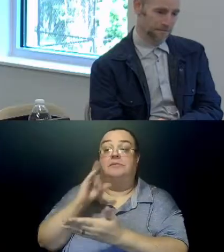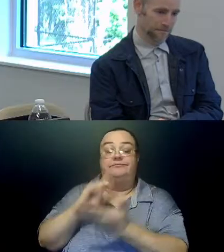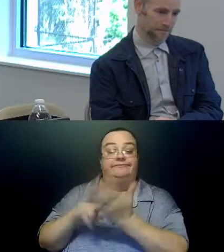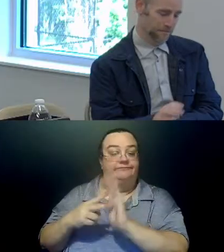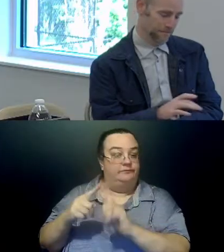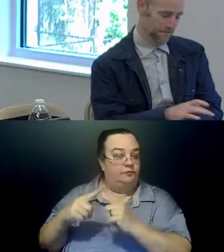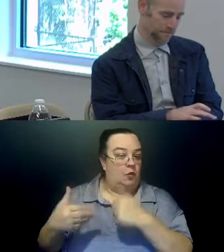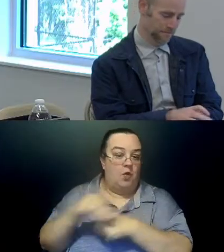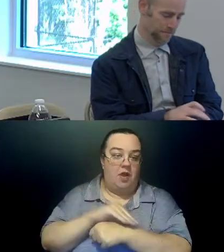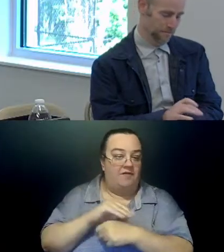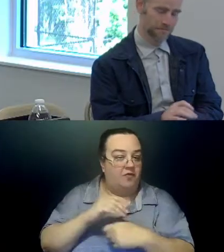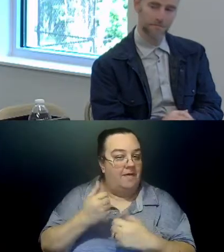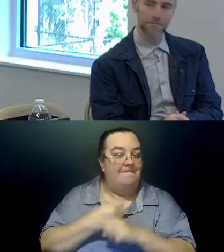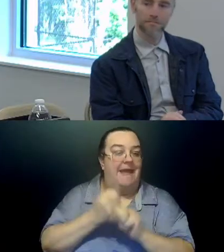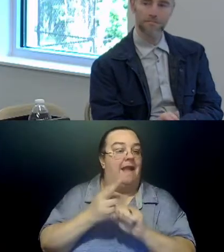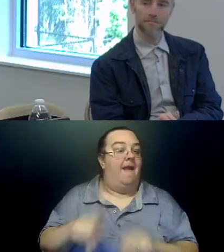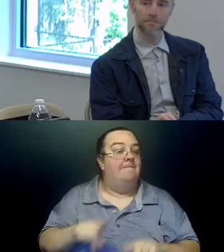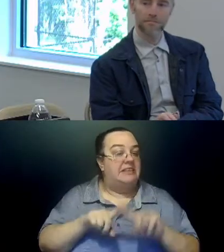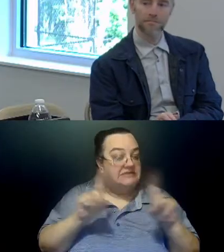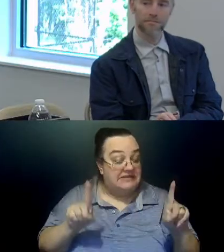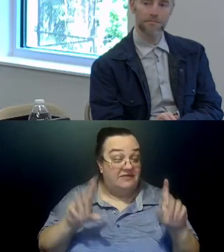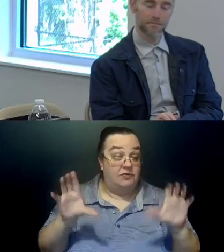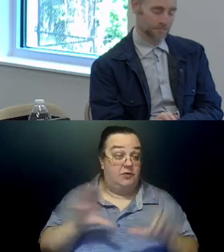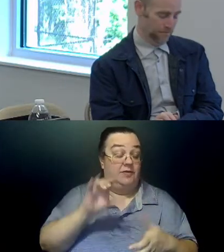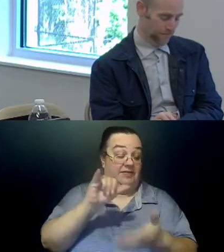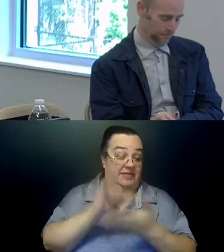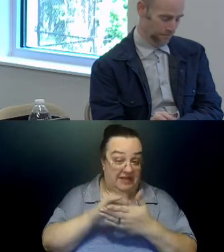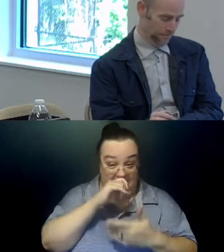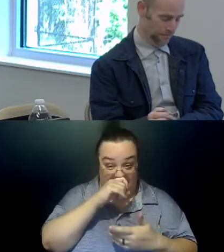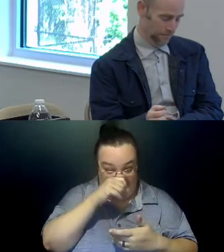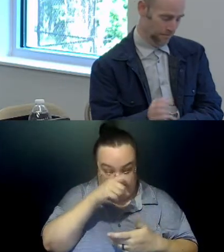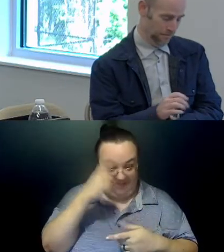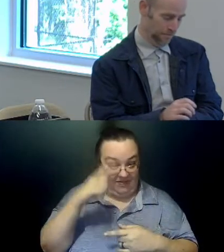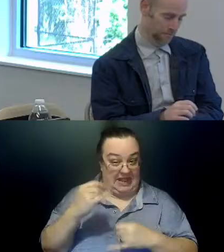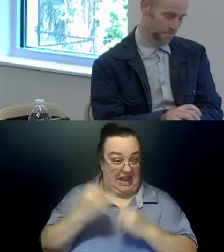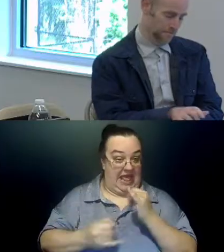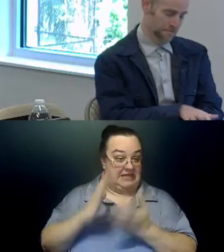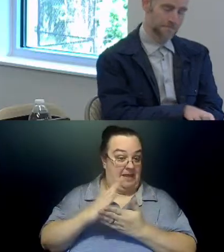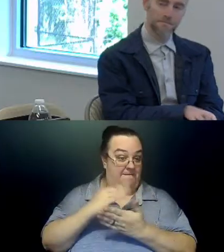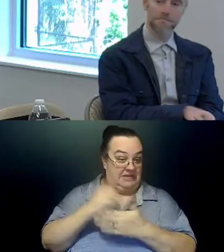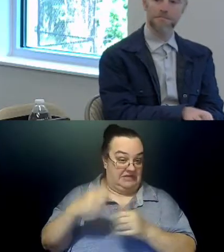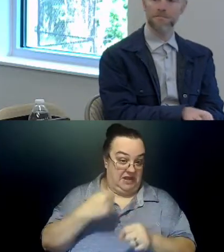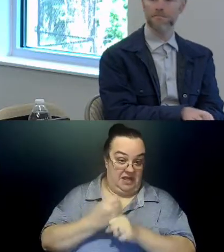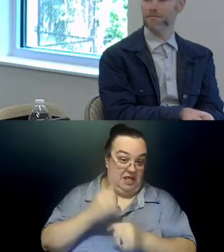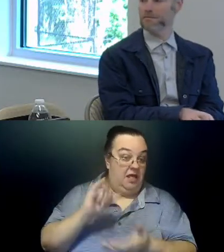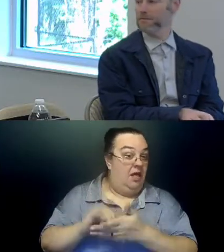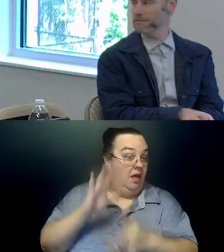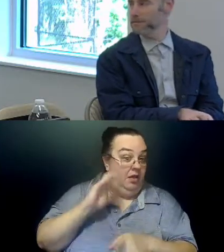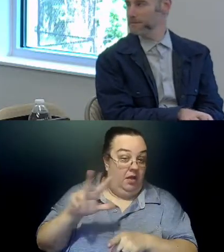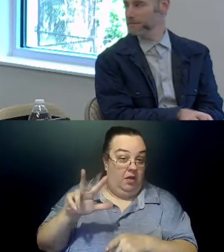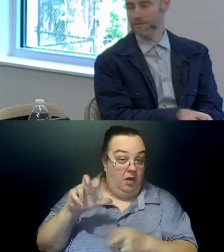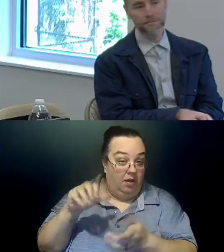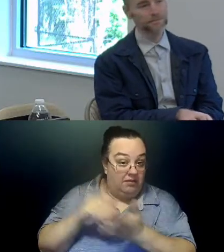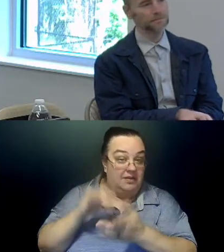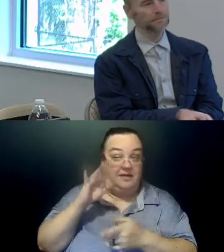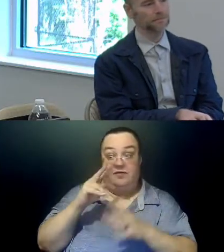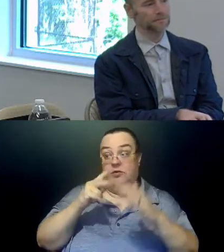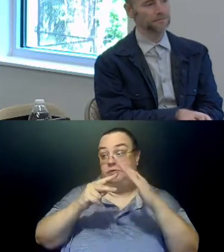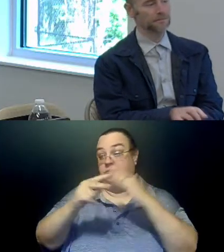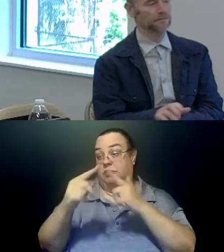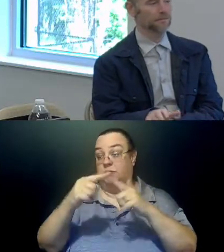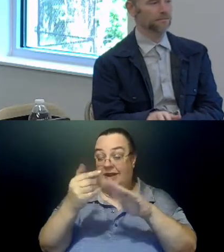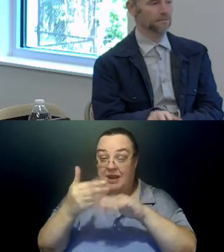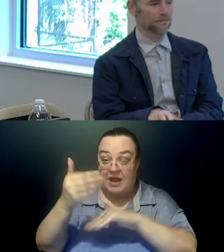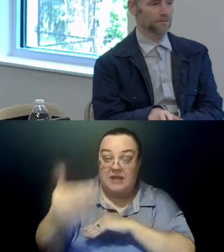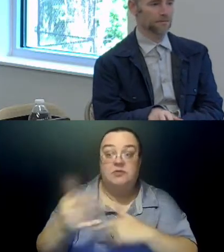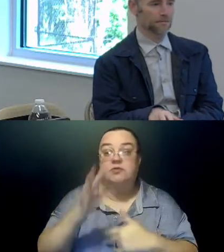difference. You know, doing that last year, for the last budget year, that's going to be $300,000. If we project that into the next, we're talking